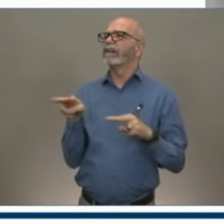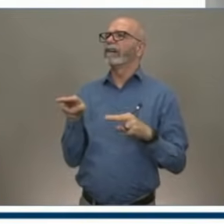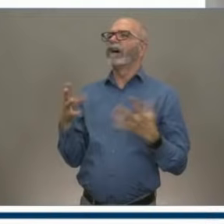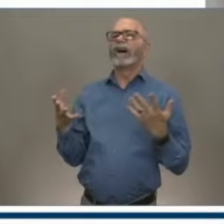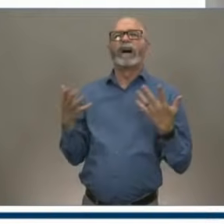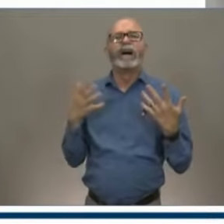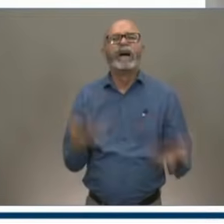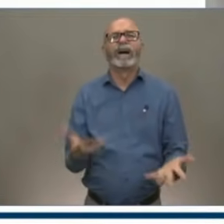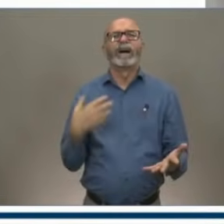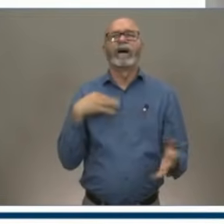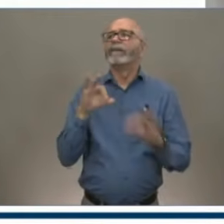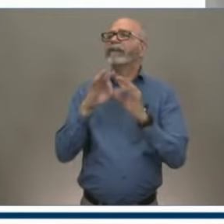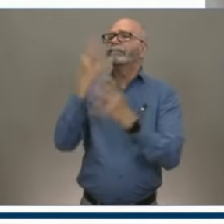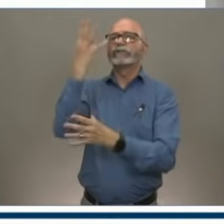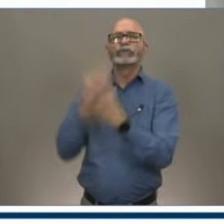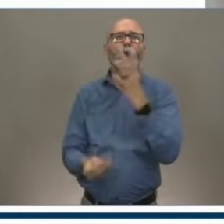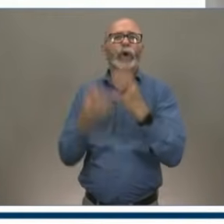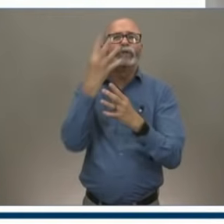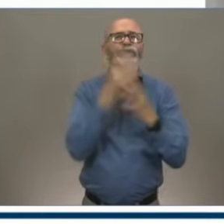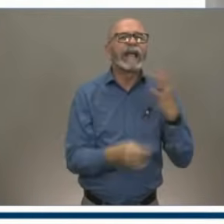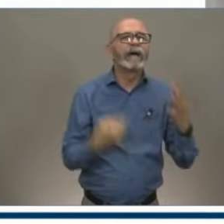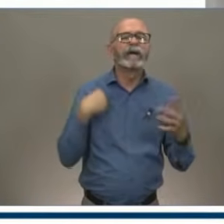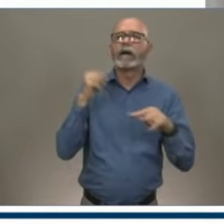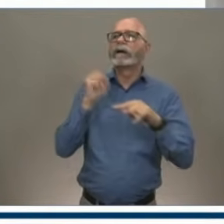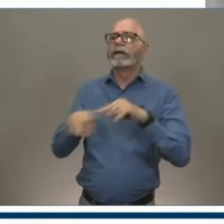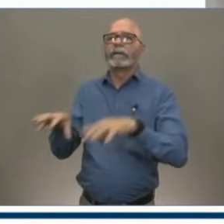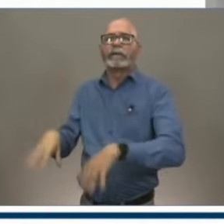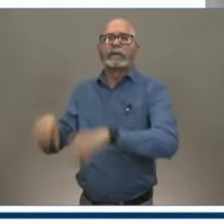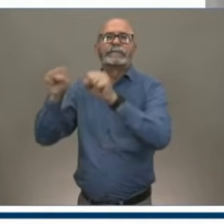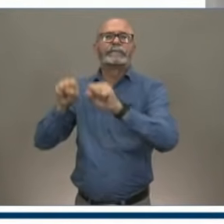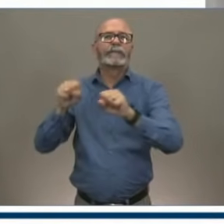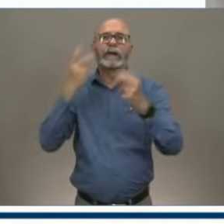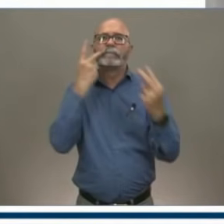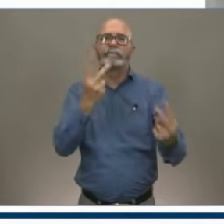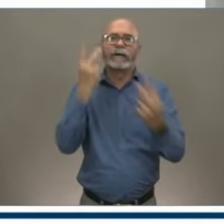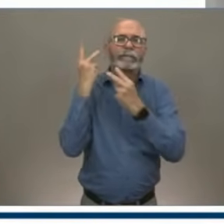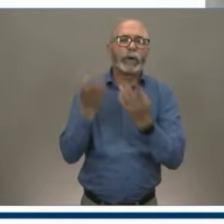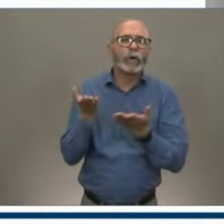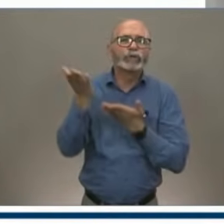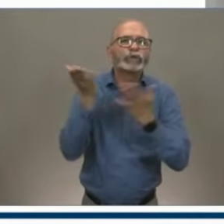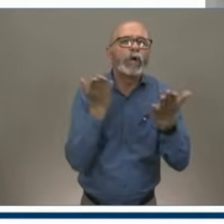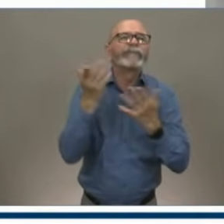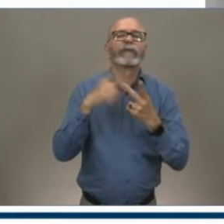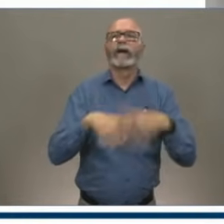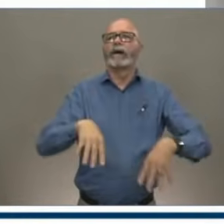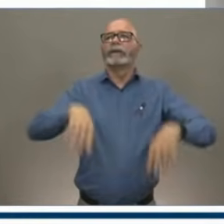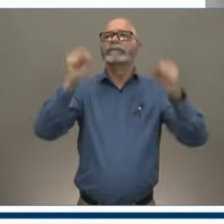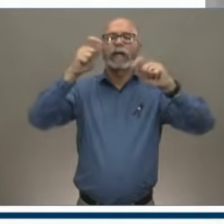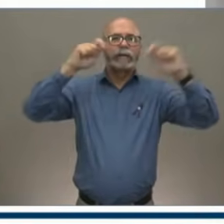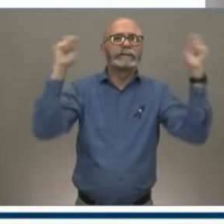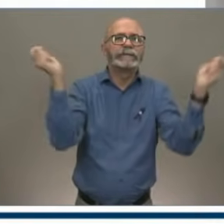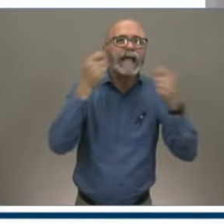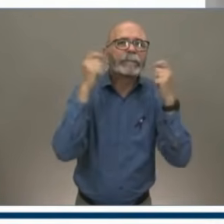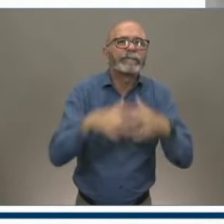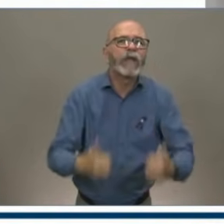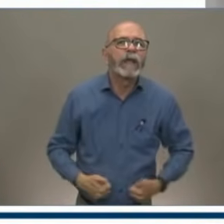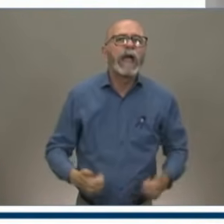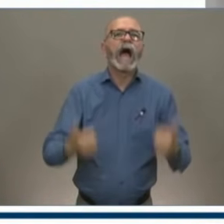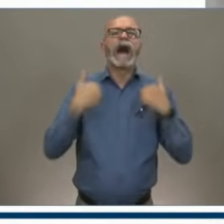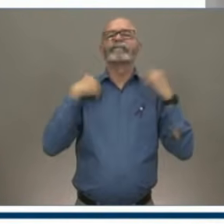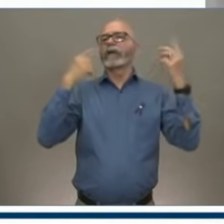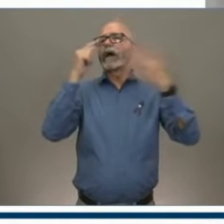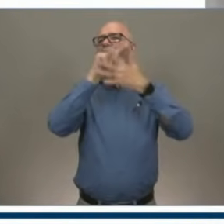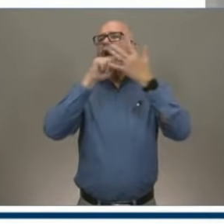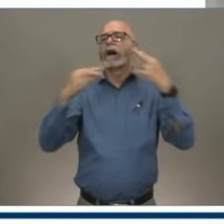that celebration of life, and as we all know, that's an important part of the mourning and healing process. And for that, we are